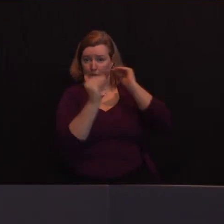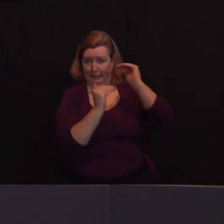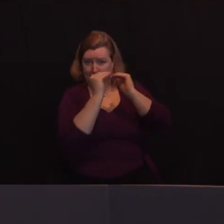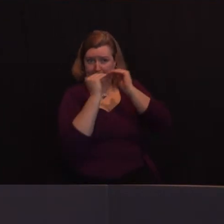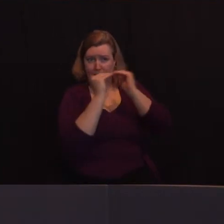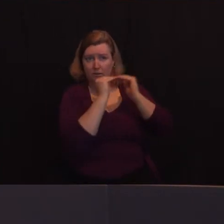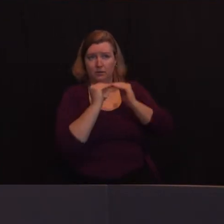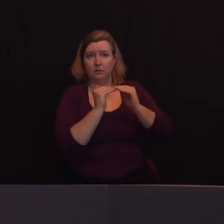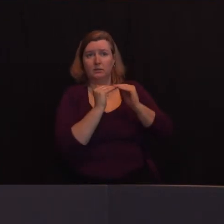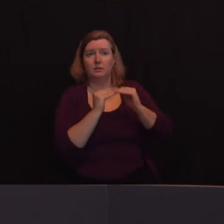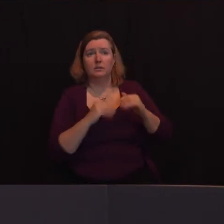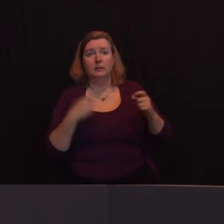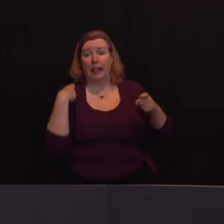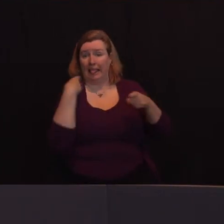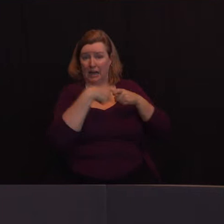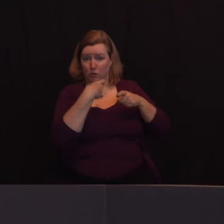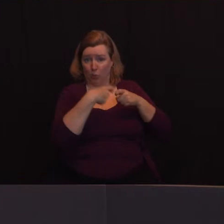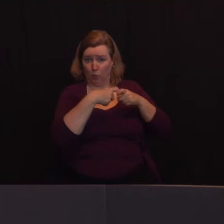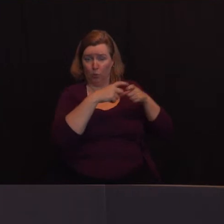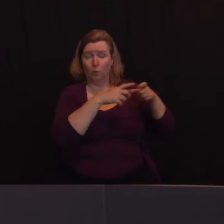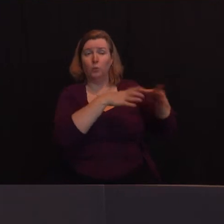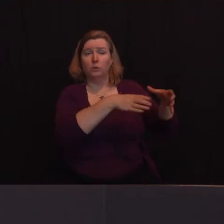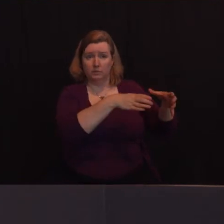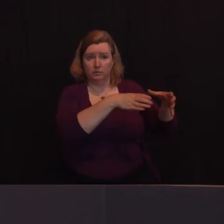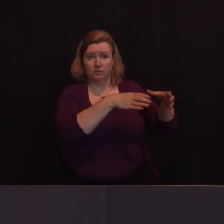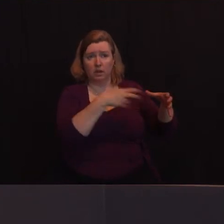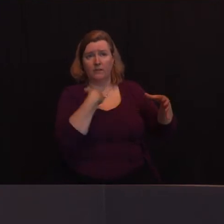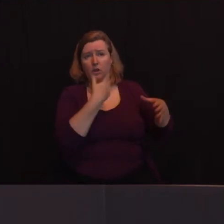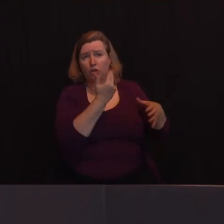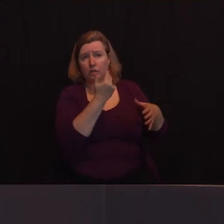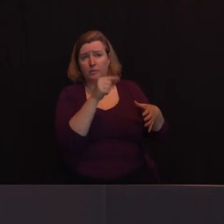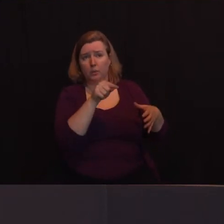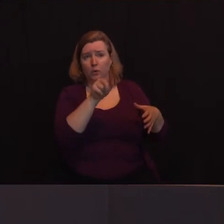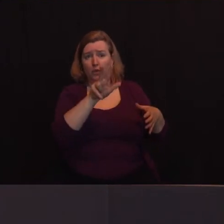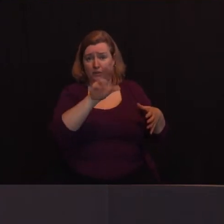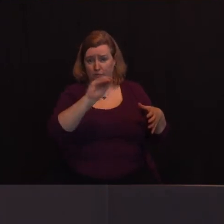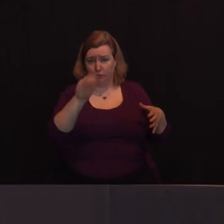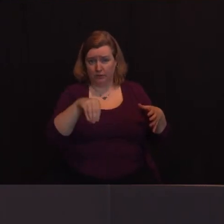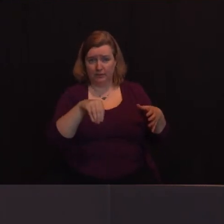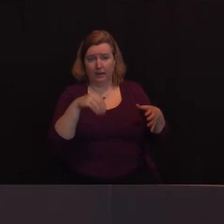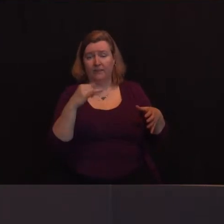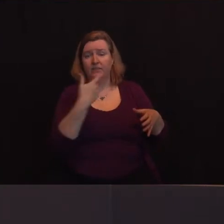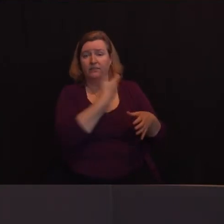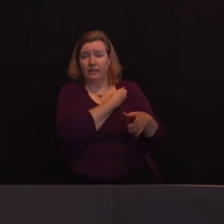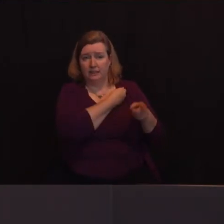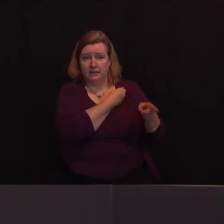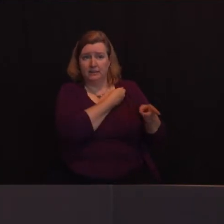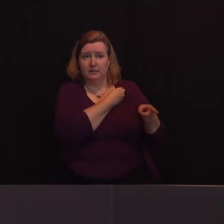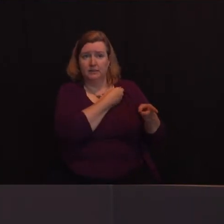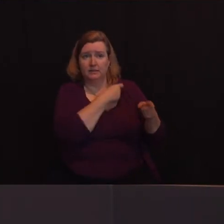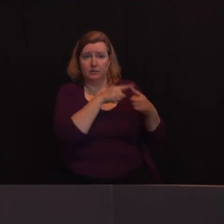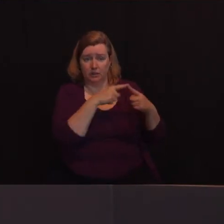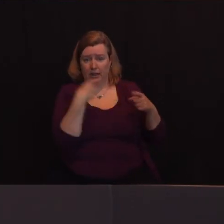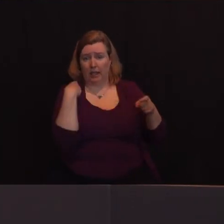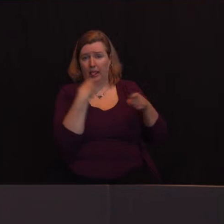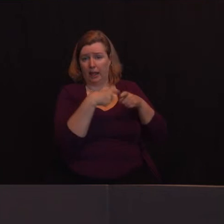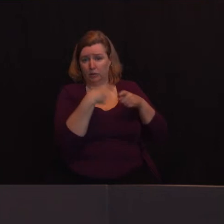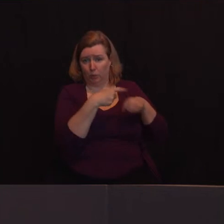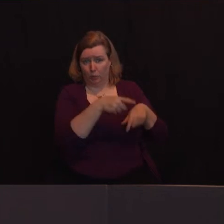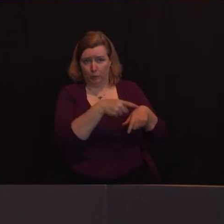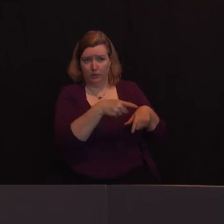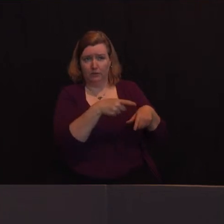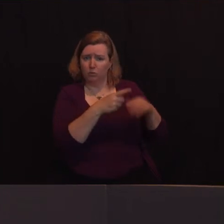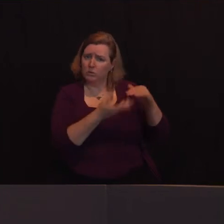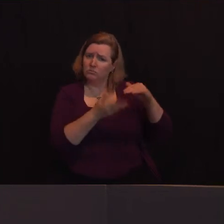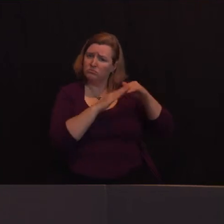are now, they now account for 13.3% of the vaccines that we've given, which is going up more quickly